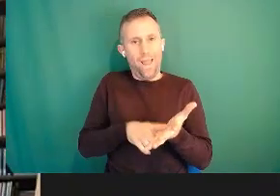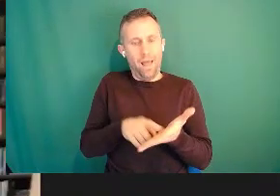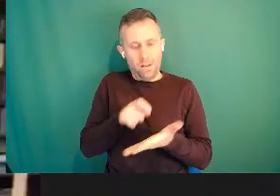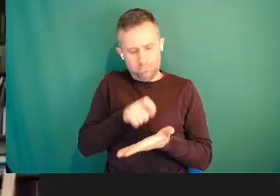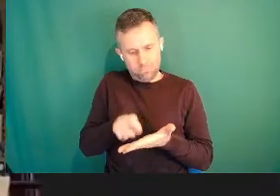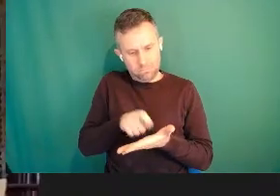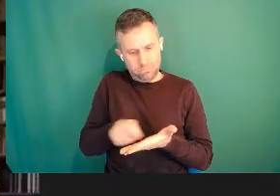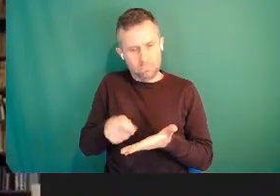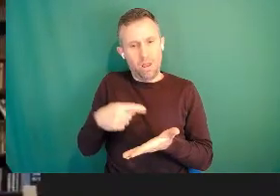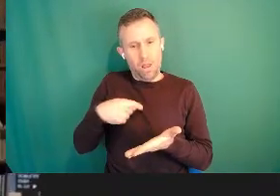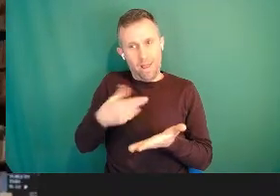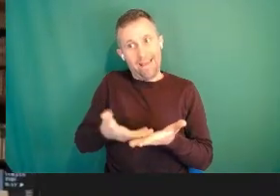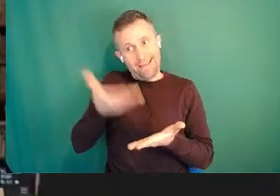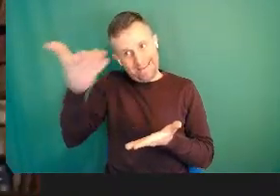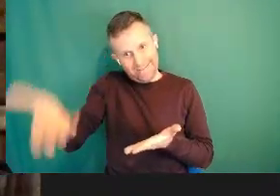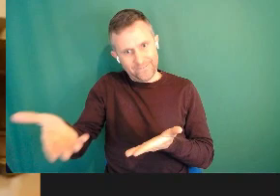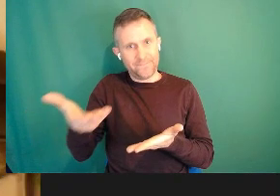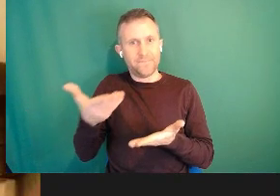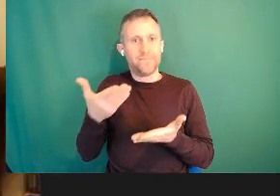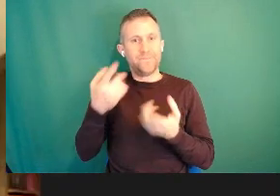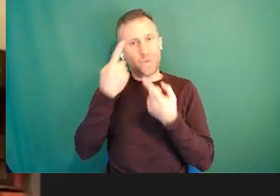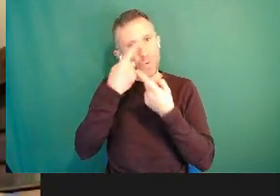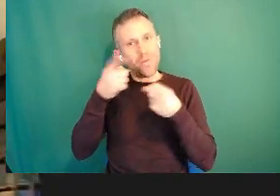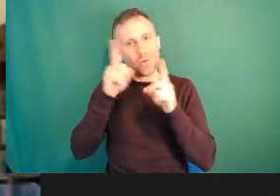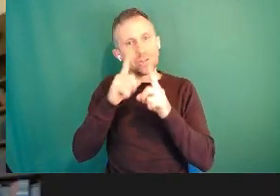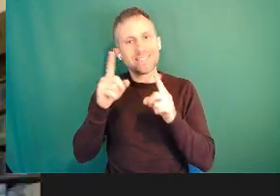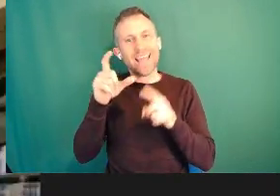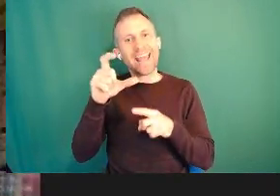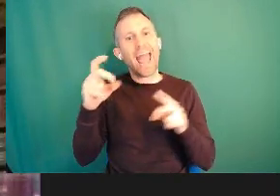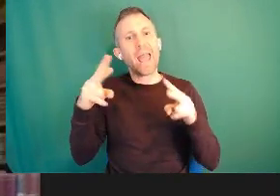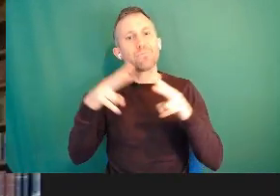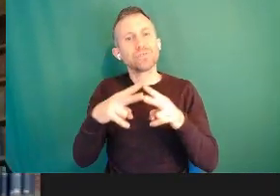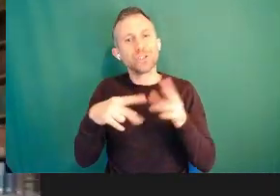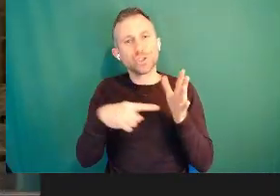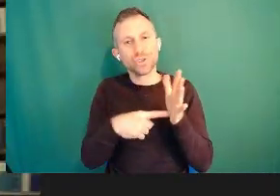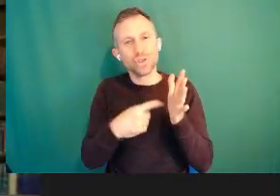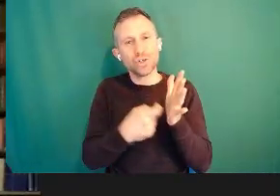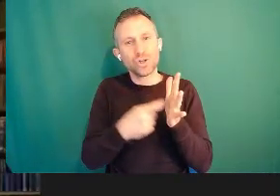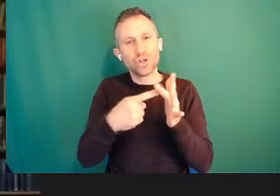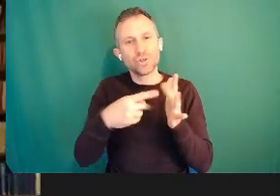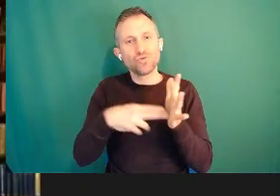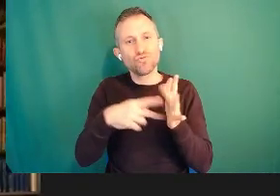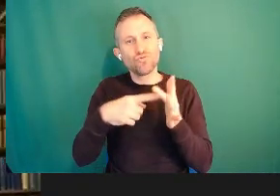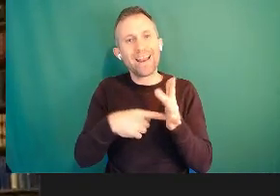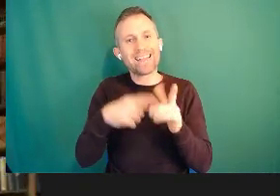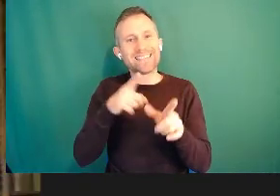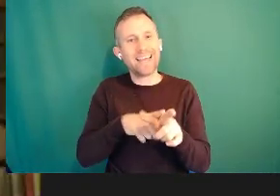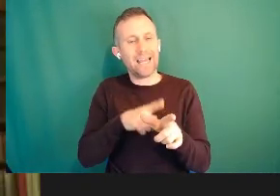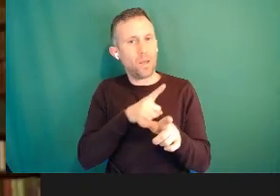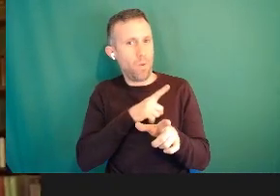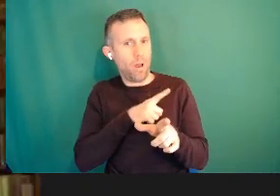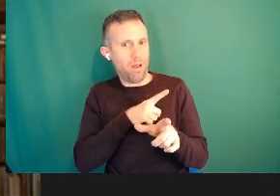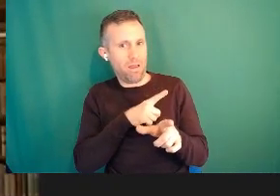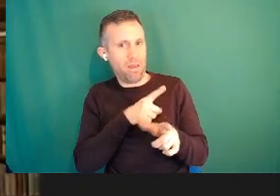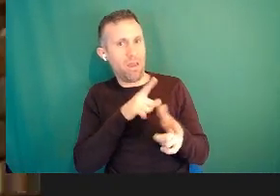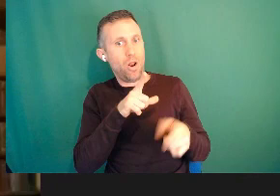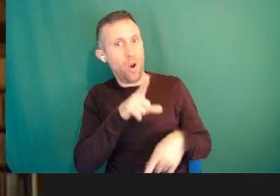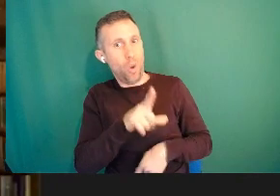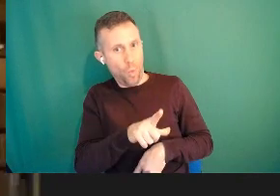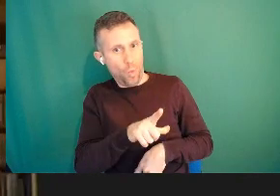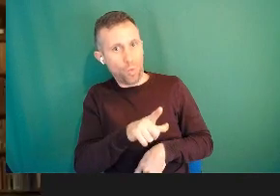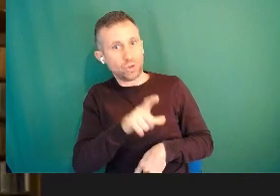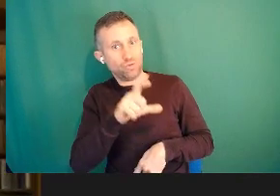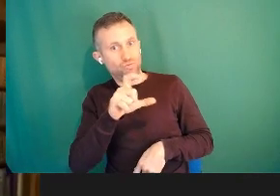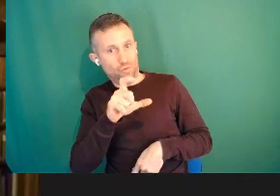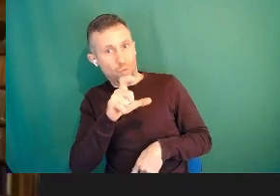Lord Crewe and his father, Lord Houghton, both went to university. And they came and they had a look at the books. And at that time,